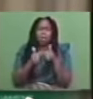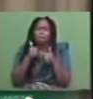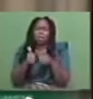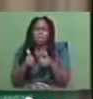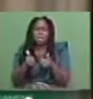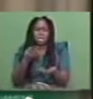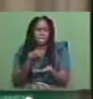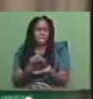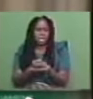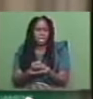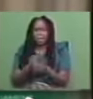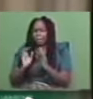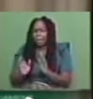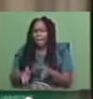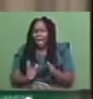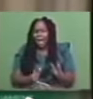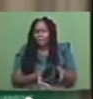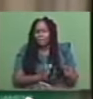Our economic